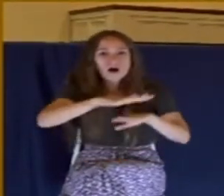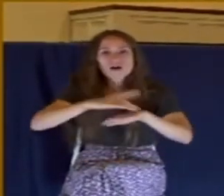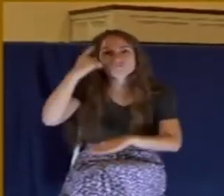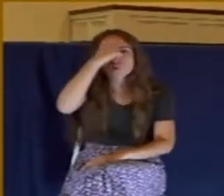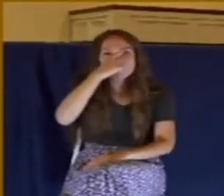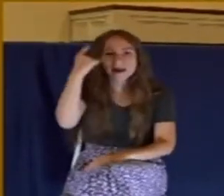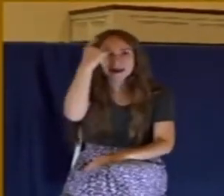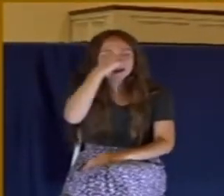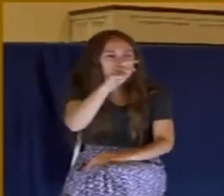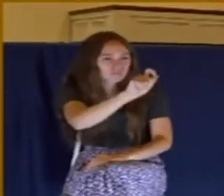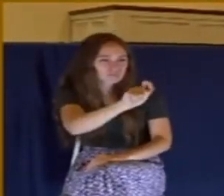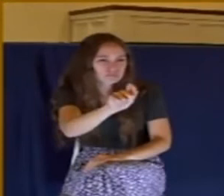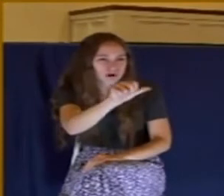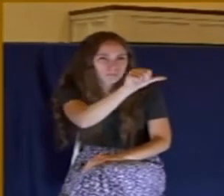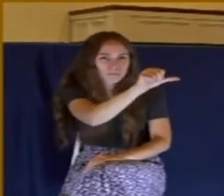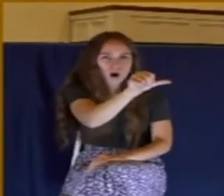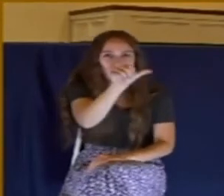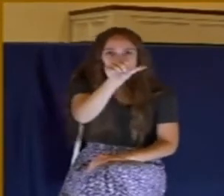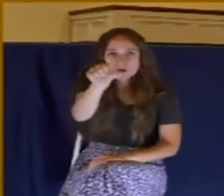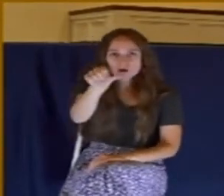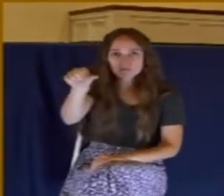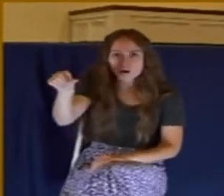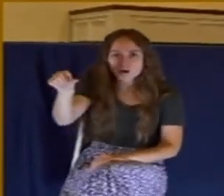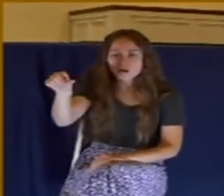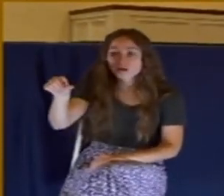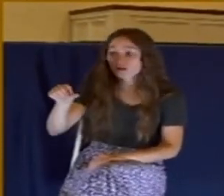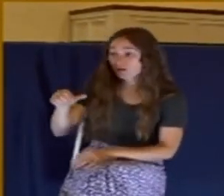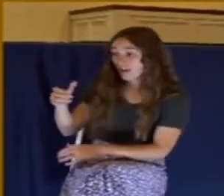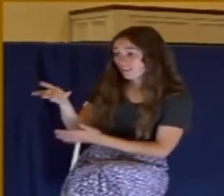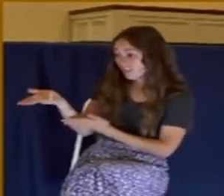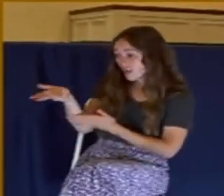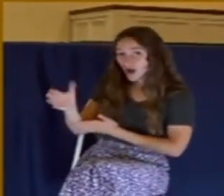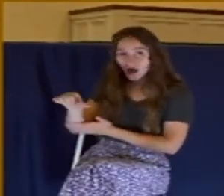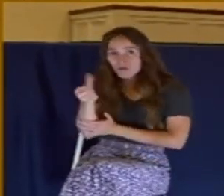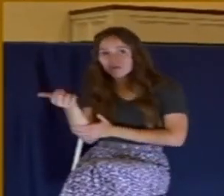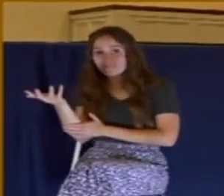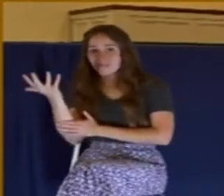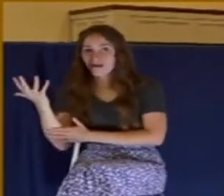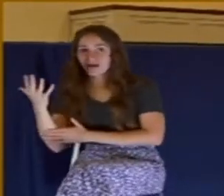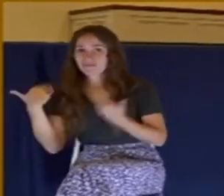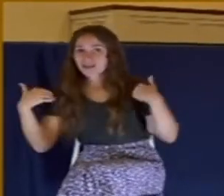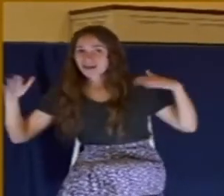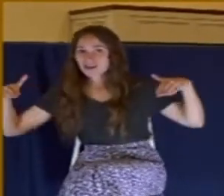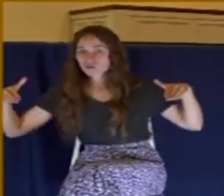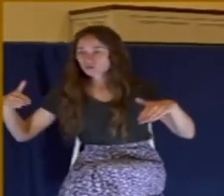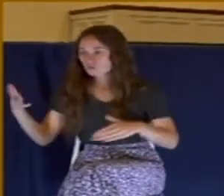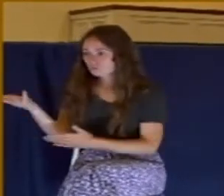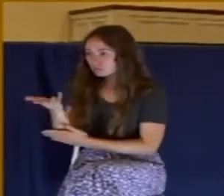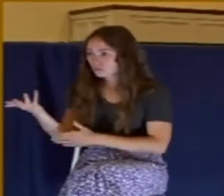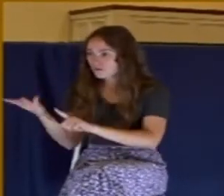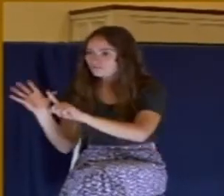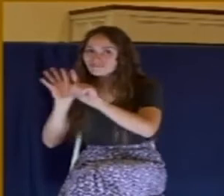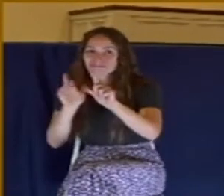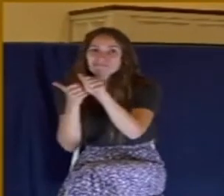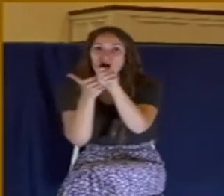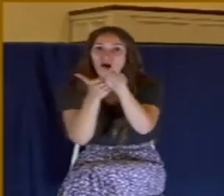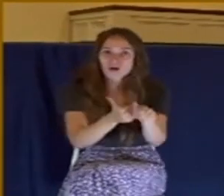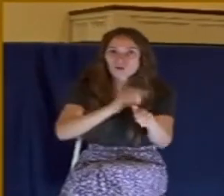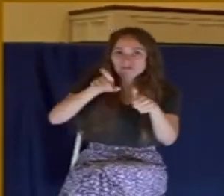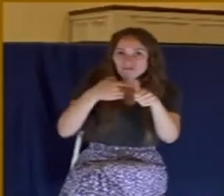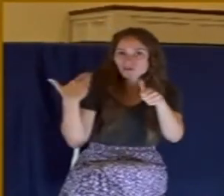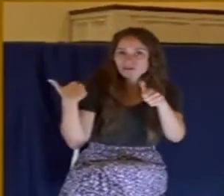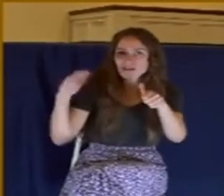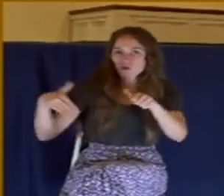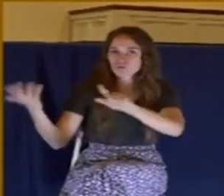hands, then you follow them. Anyone who doesn't have a mark, don't take pity on them. Judge them. This is a